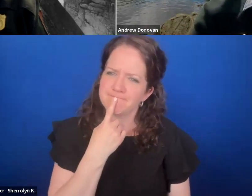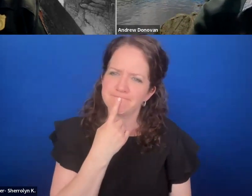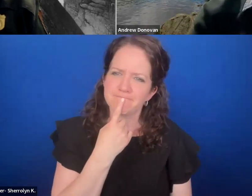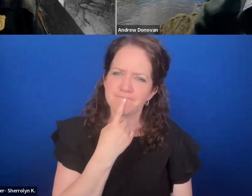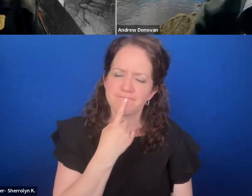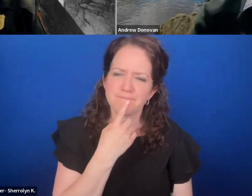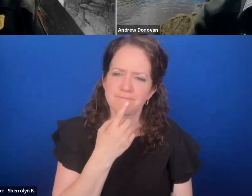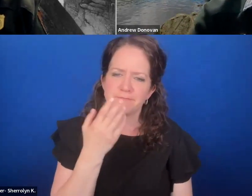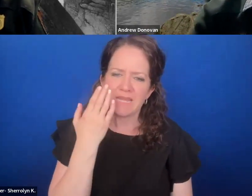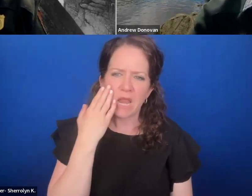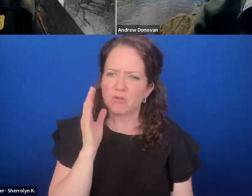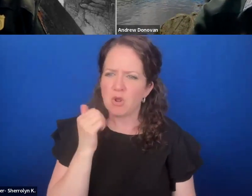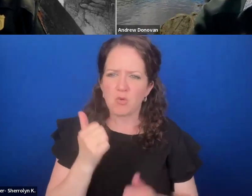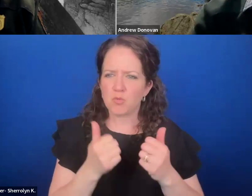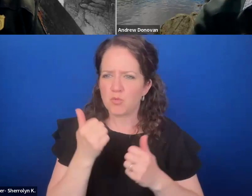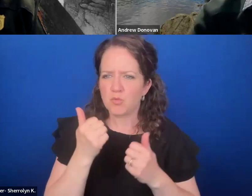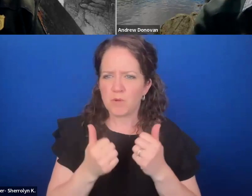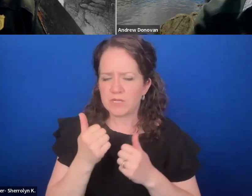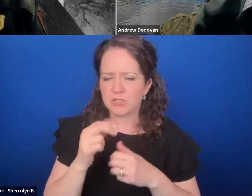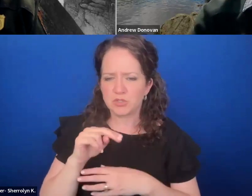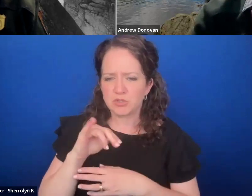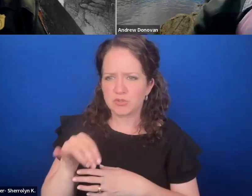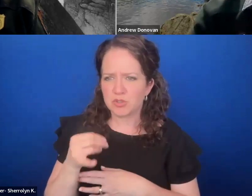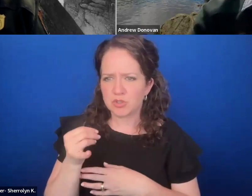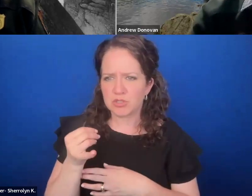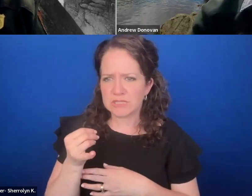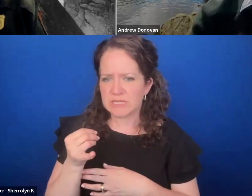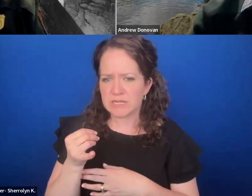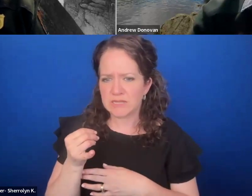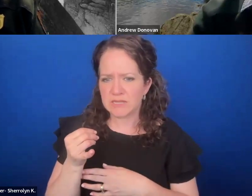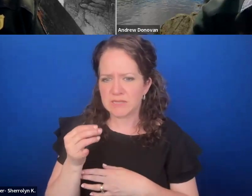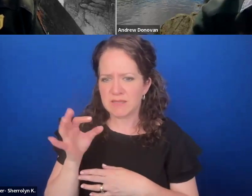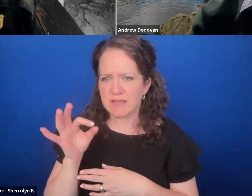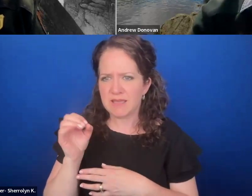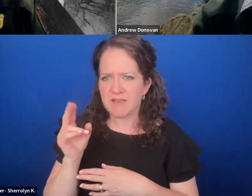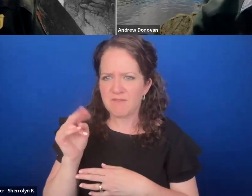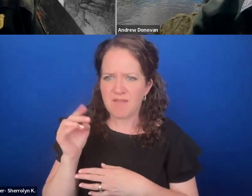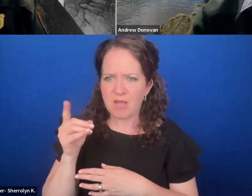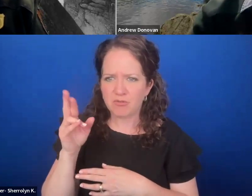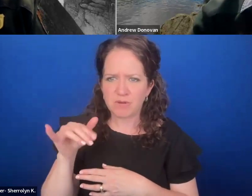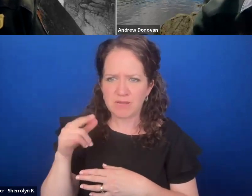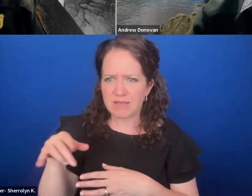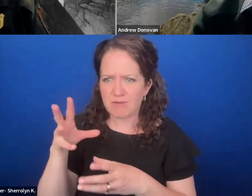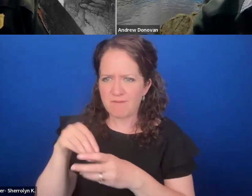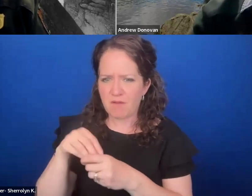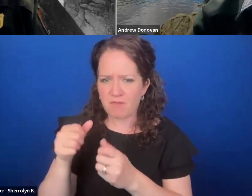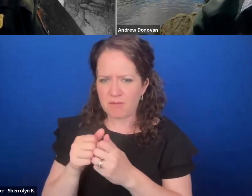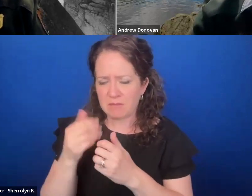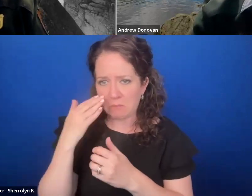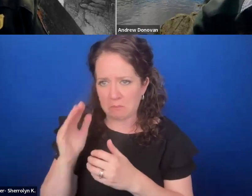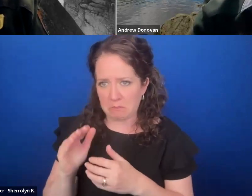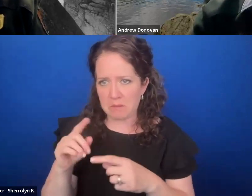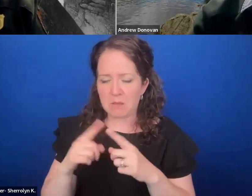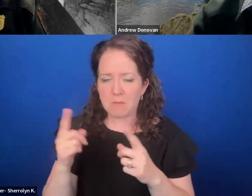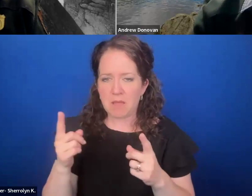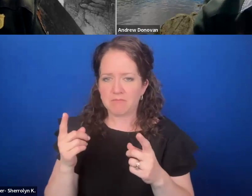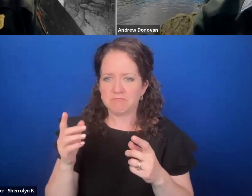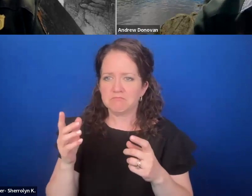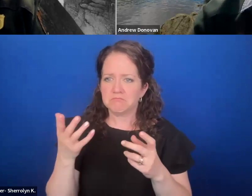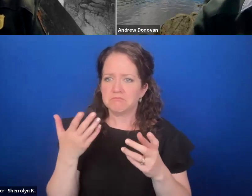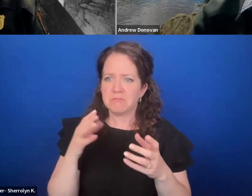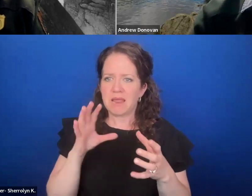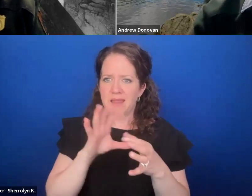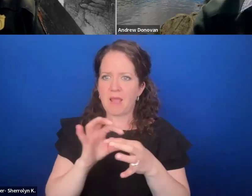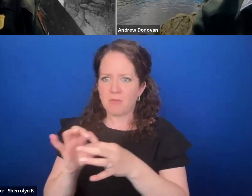which New Jersey sort of foundry the leaders were involved in. But there's a whole network, and that's a good question.